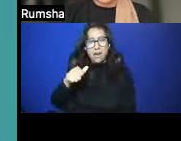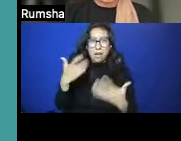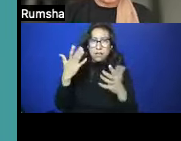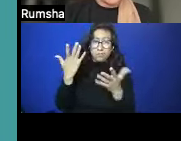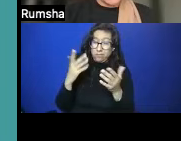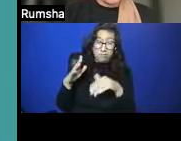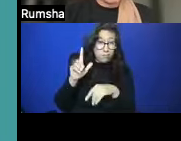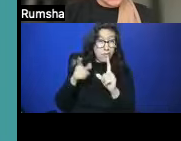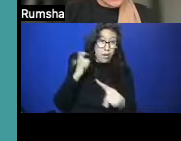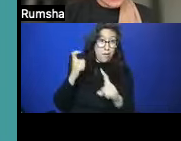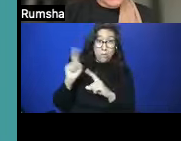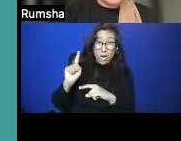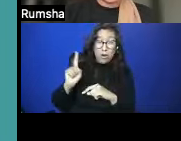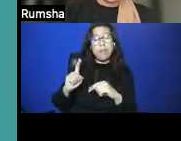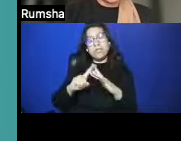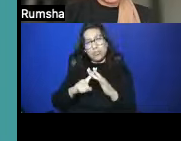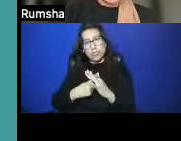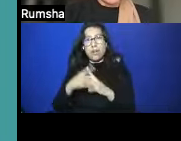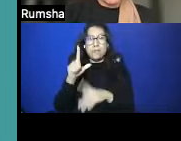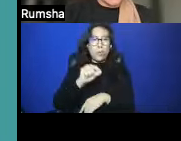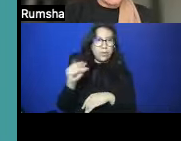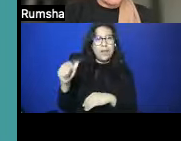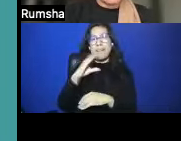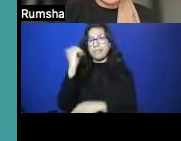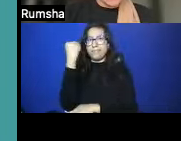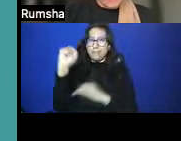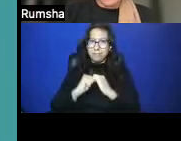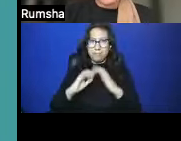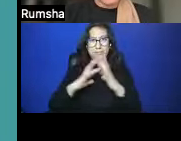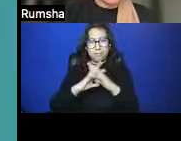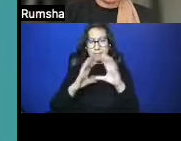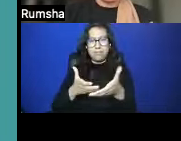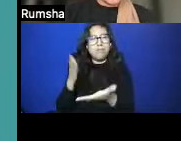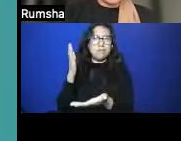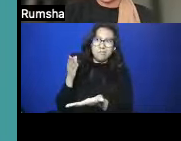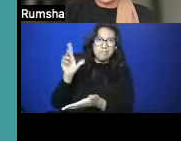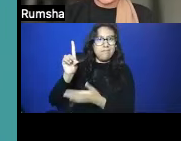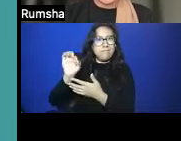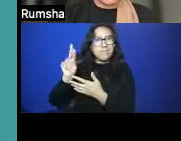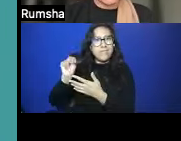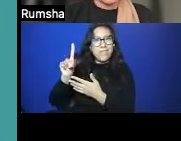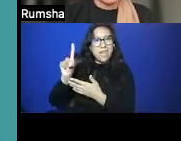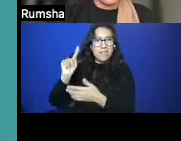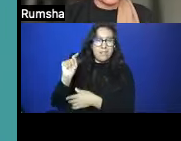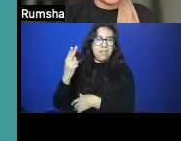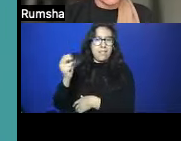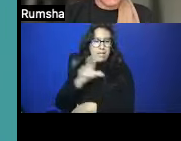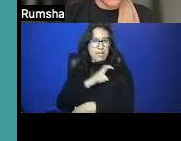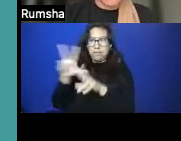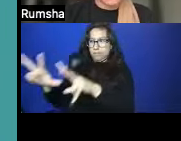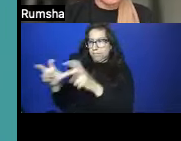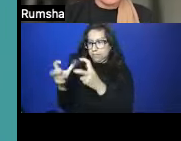the police. Copaganda is one of the biggest threats to our movements. Right now, we're seeing the mass militarization of local